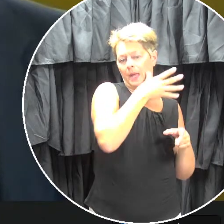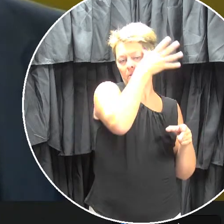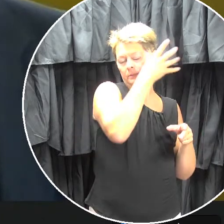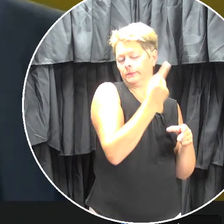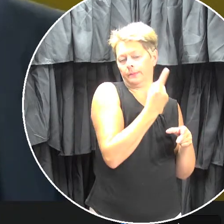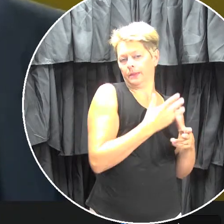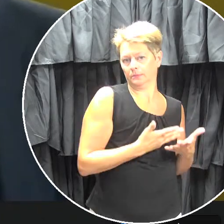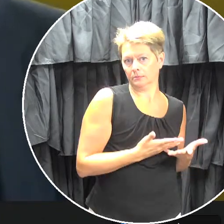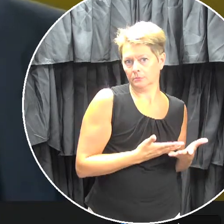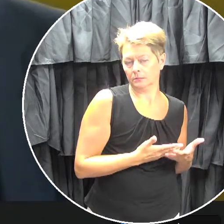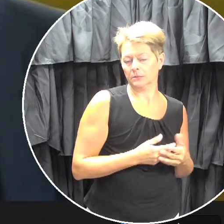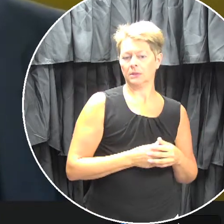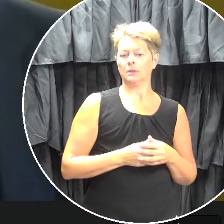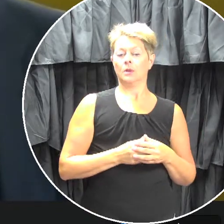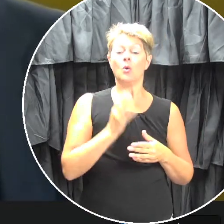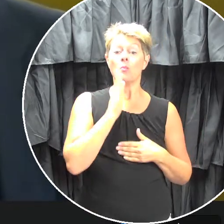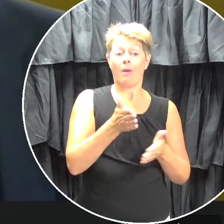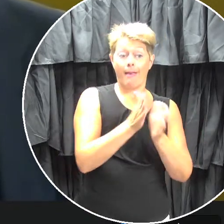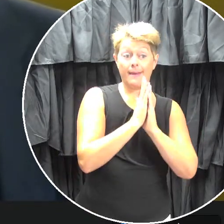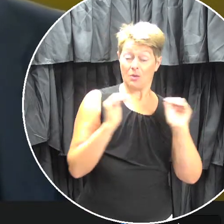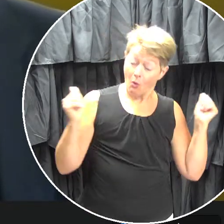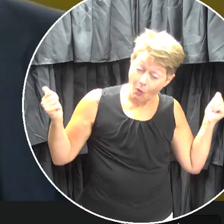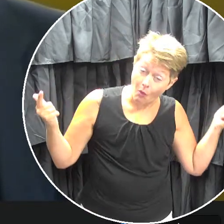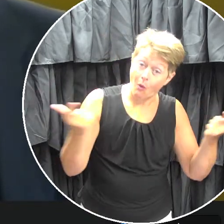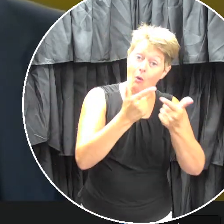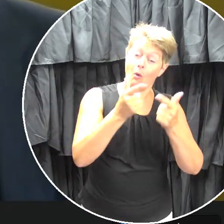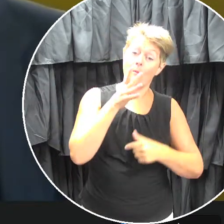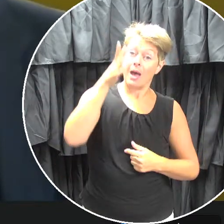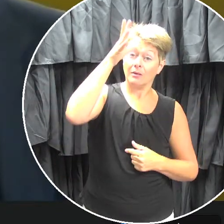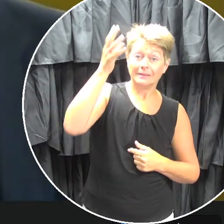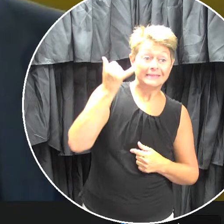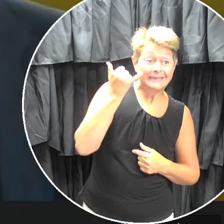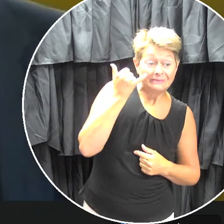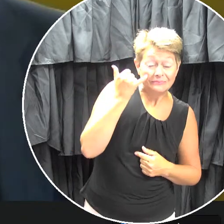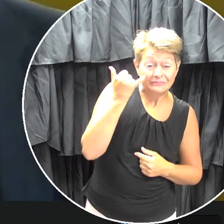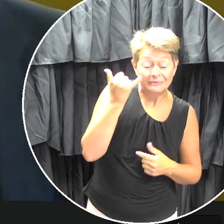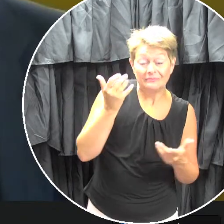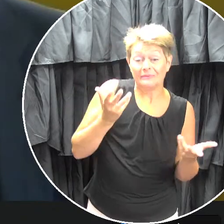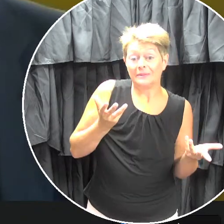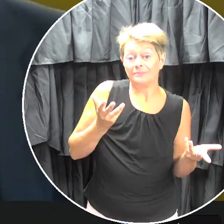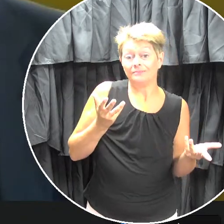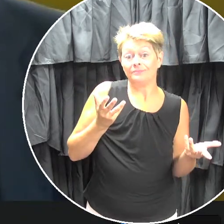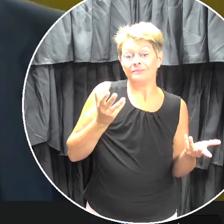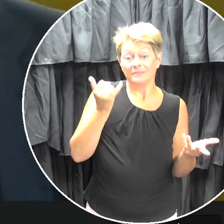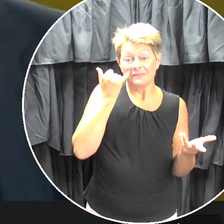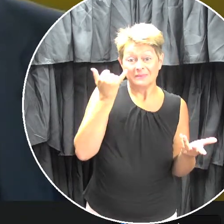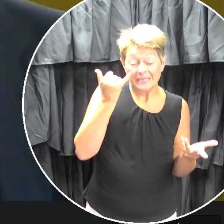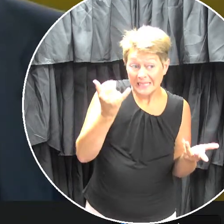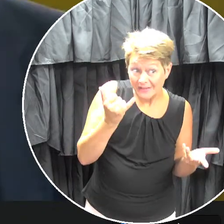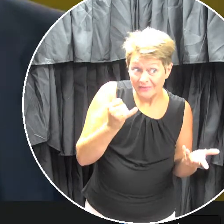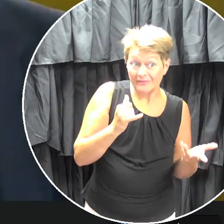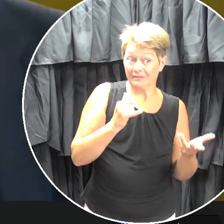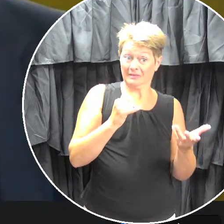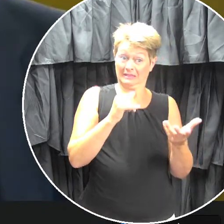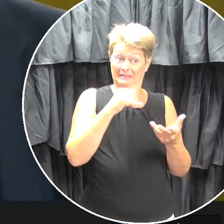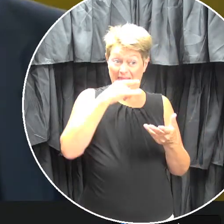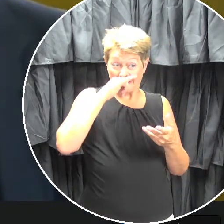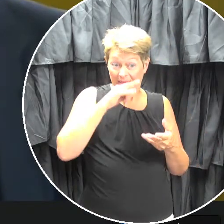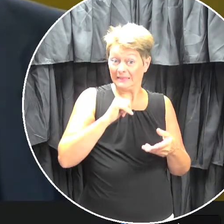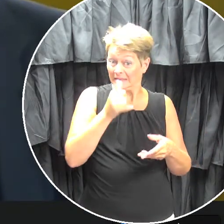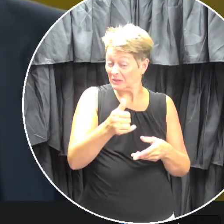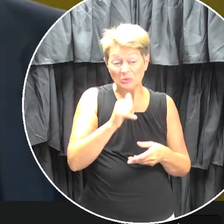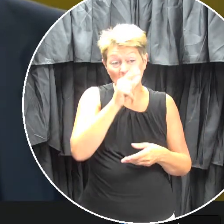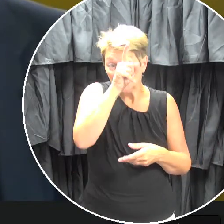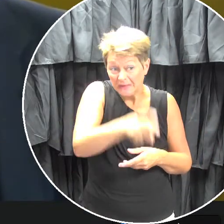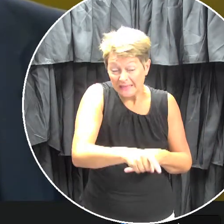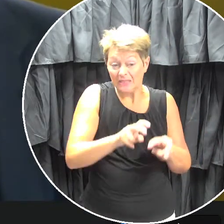some parents, asking all parents actually, if they're going to relinquish their seat. If they're not going to use the seat, that